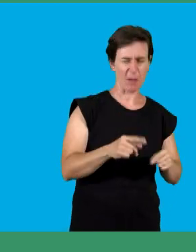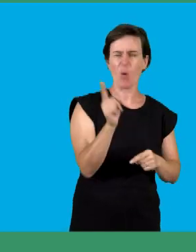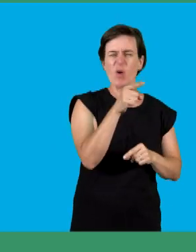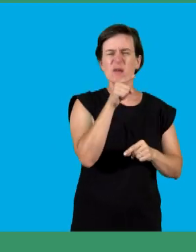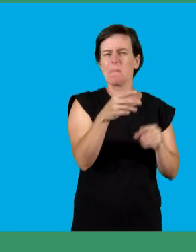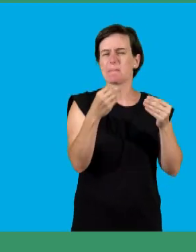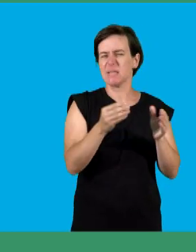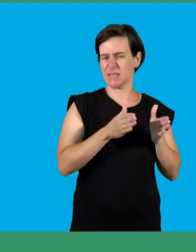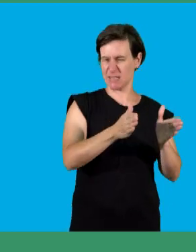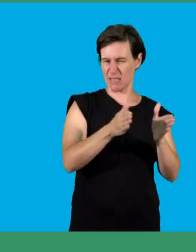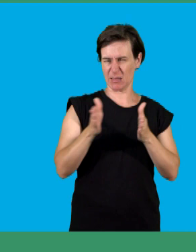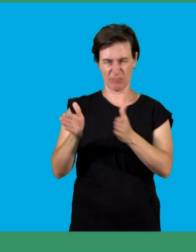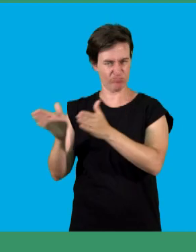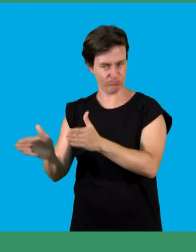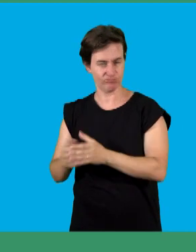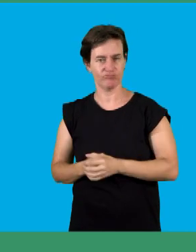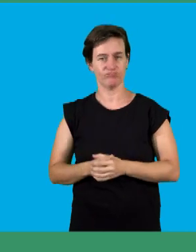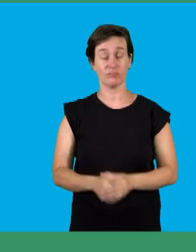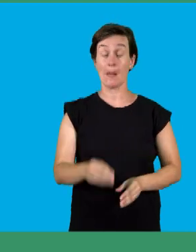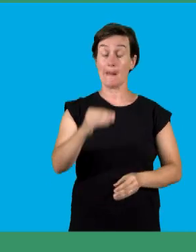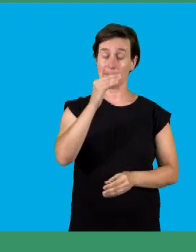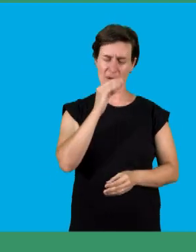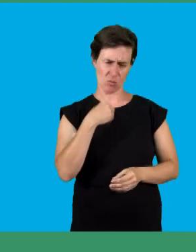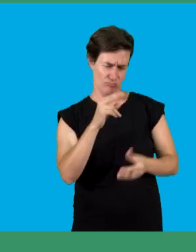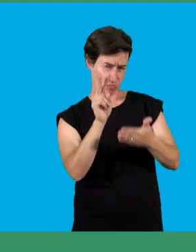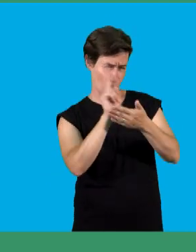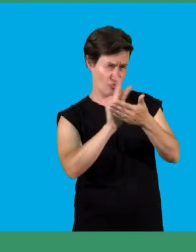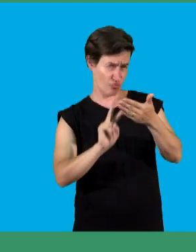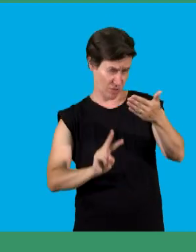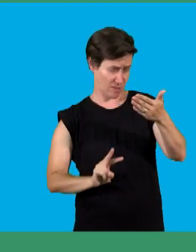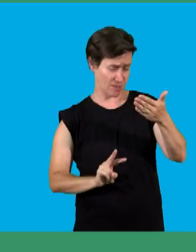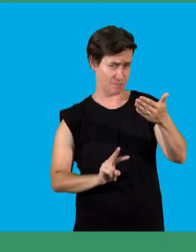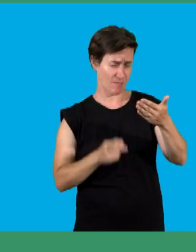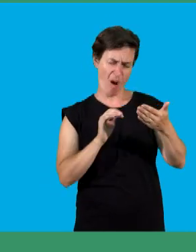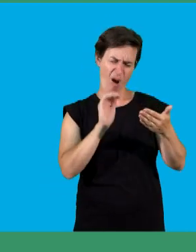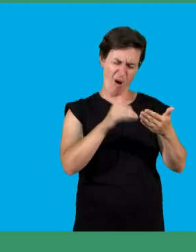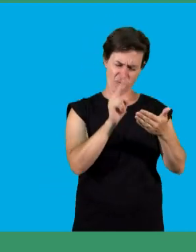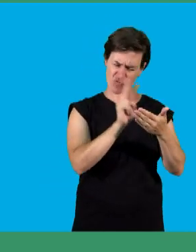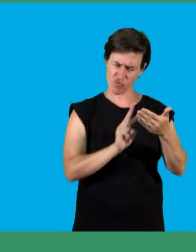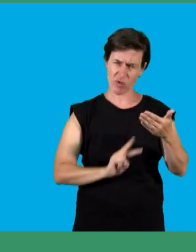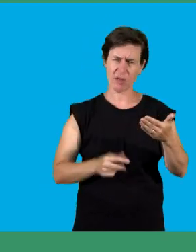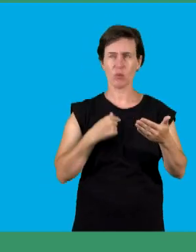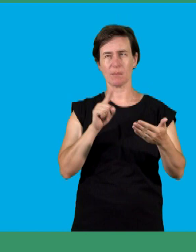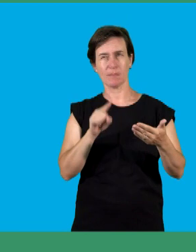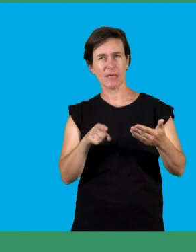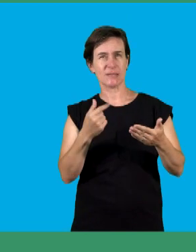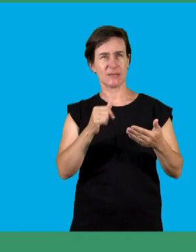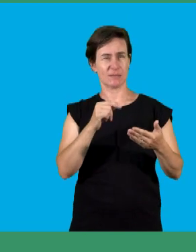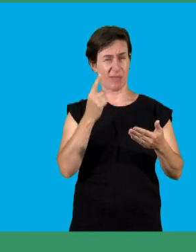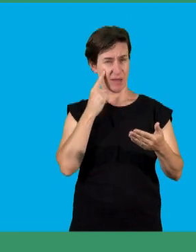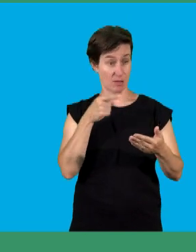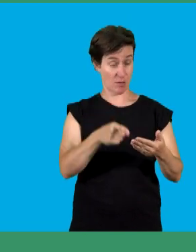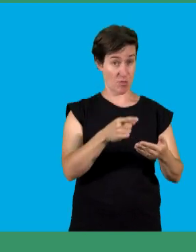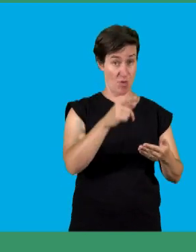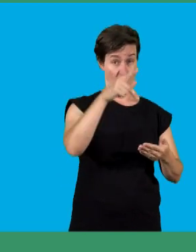statement below. So what it means, it simply means that we are going to read the statement. After reading the statement, then we are going to